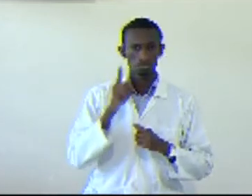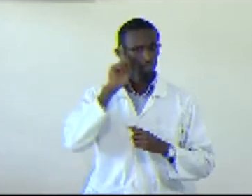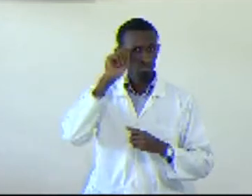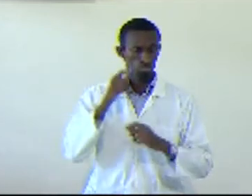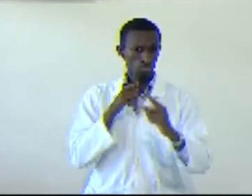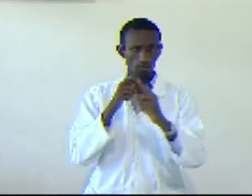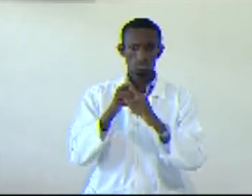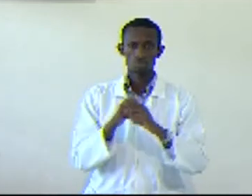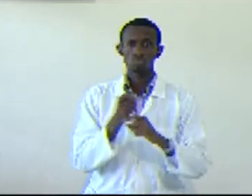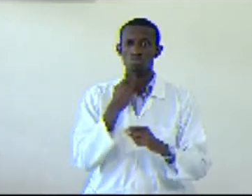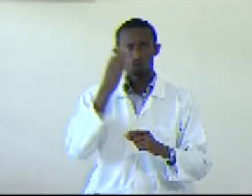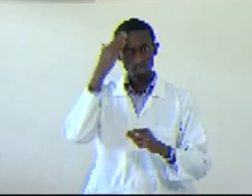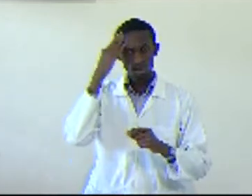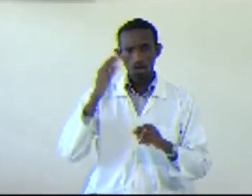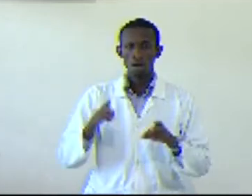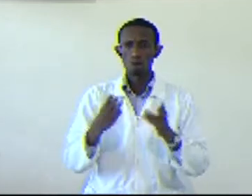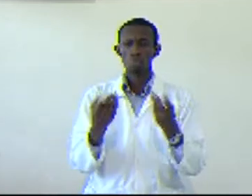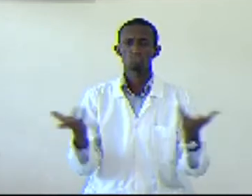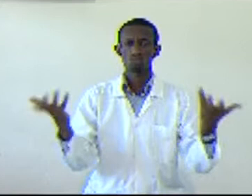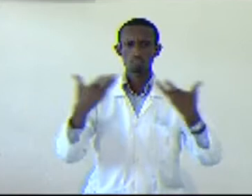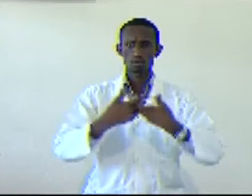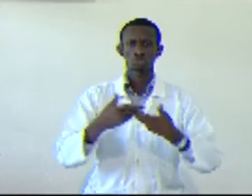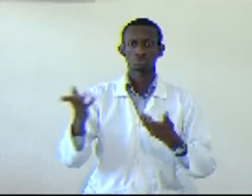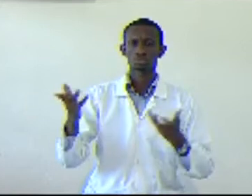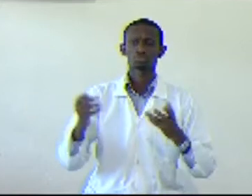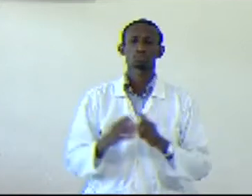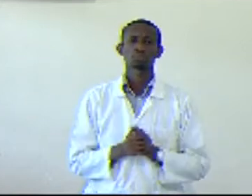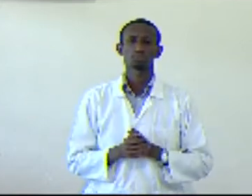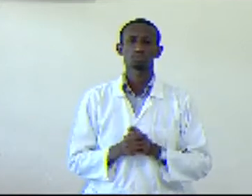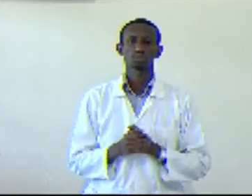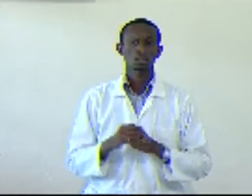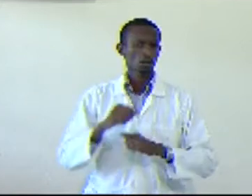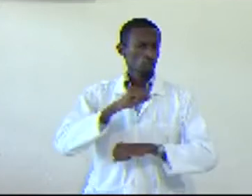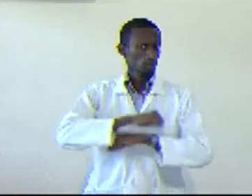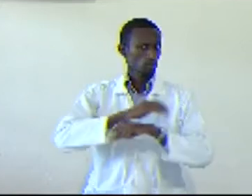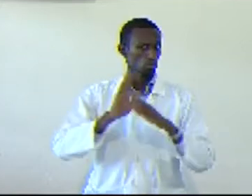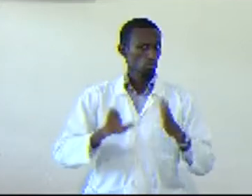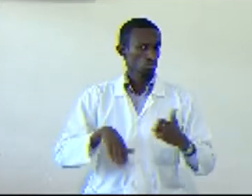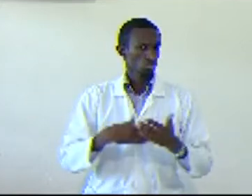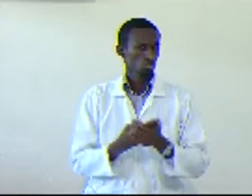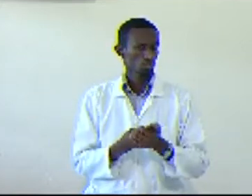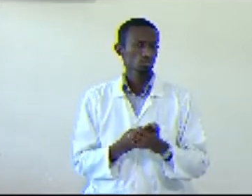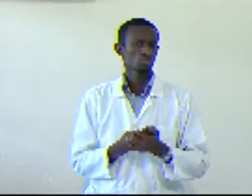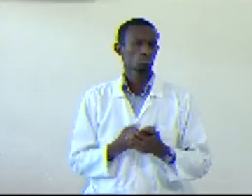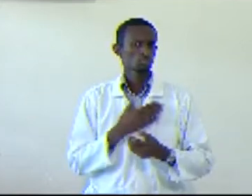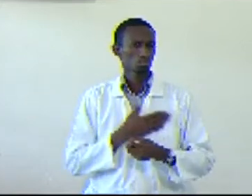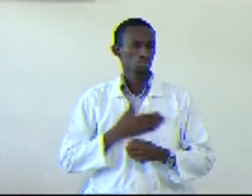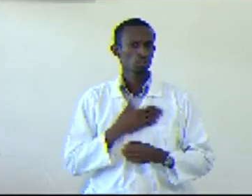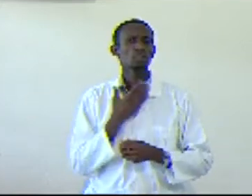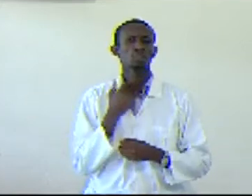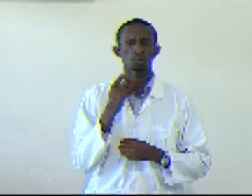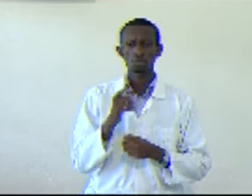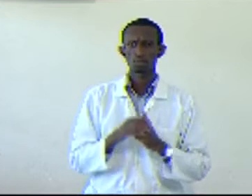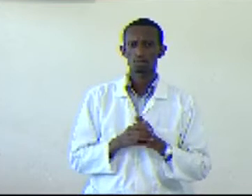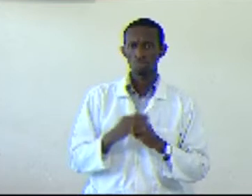you are saying, okay? So please, students, I want you now to see the objectives. By the end of